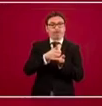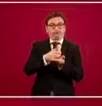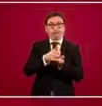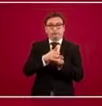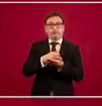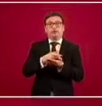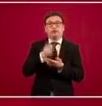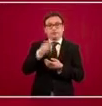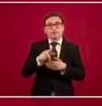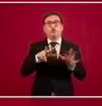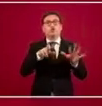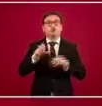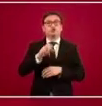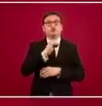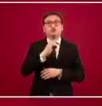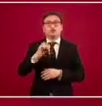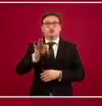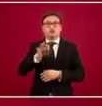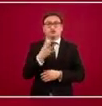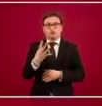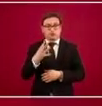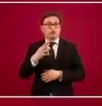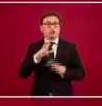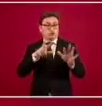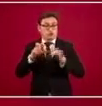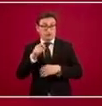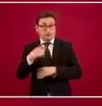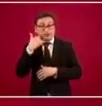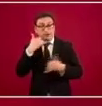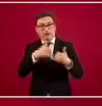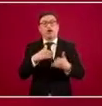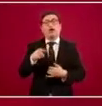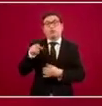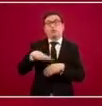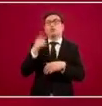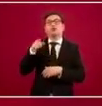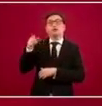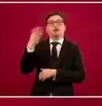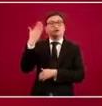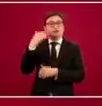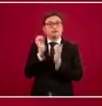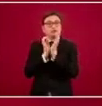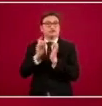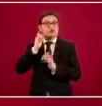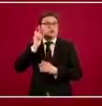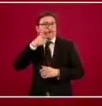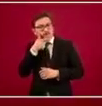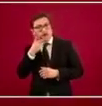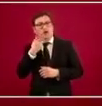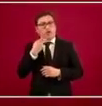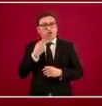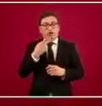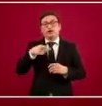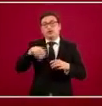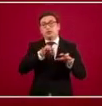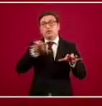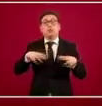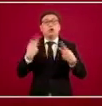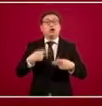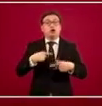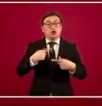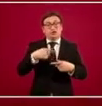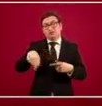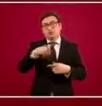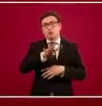say that the ISTE phone assistance center is also providing support through these numbers, because they had a